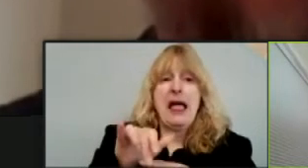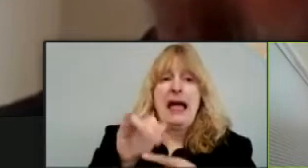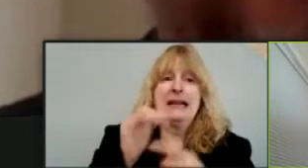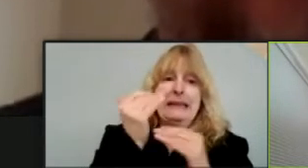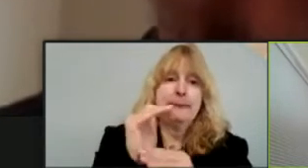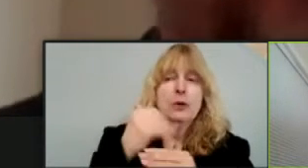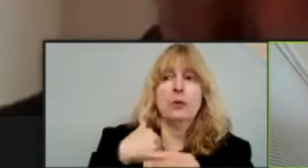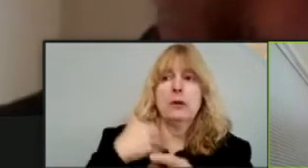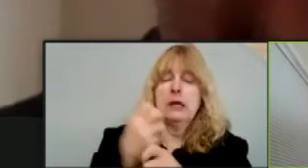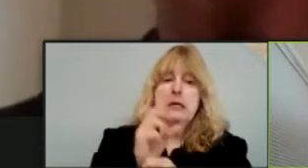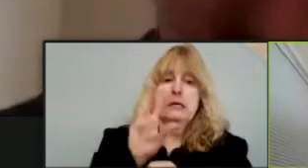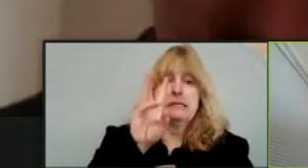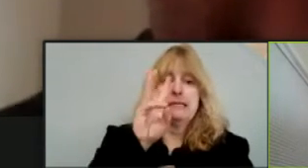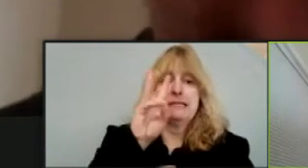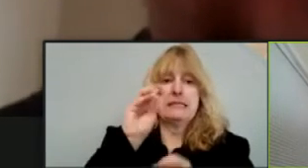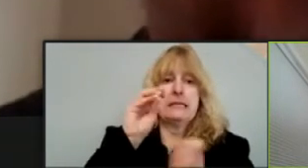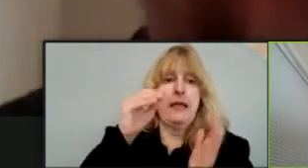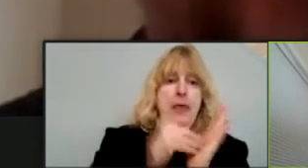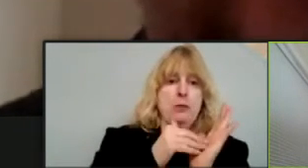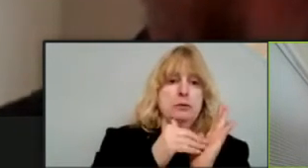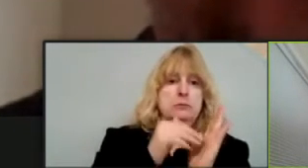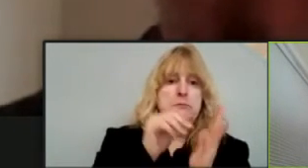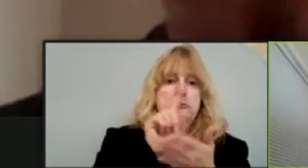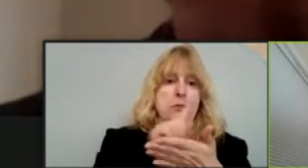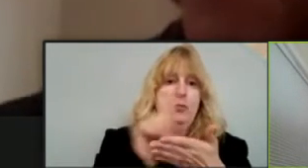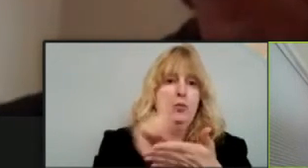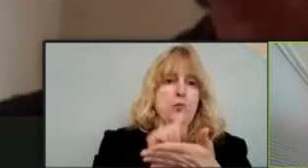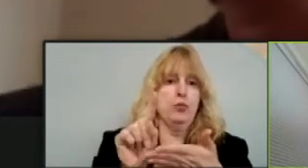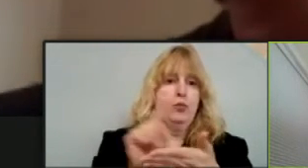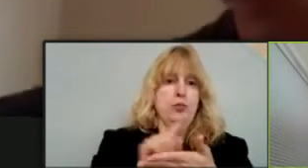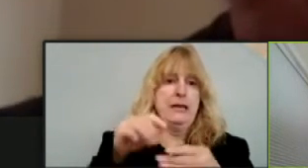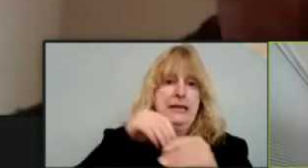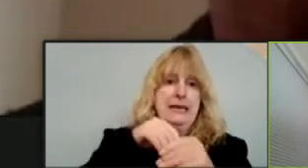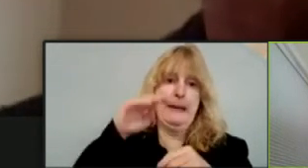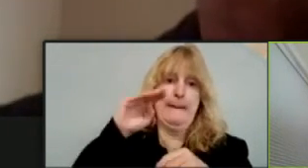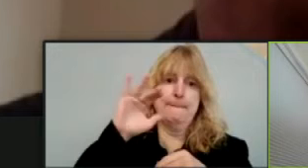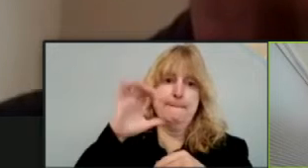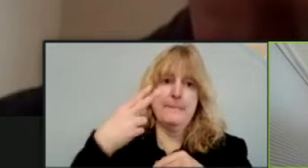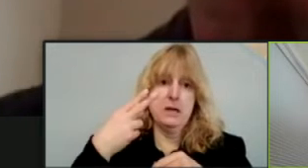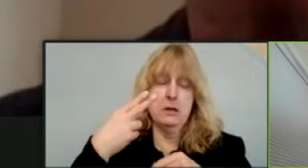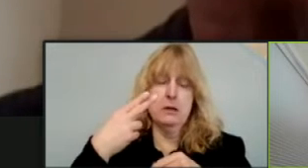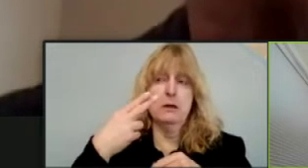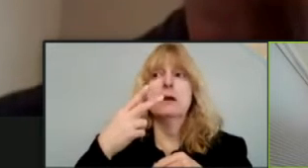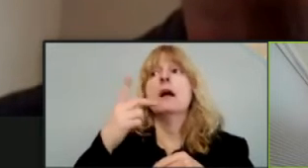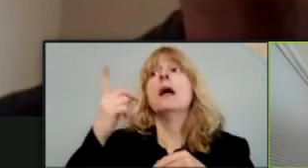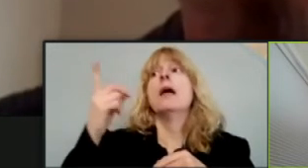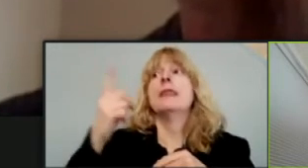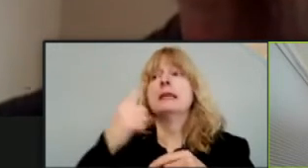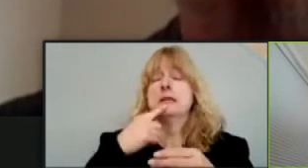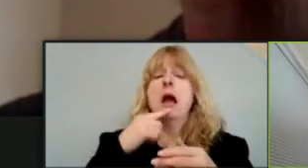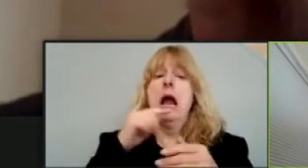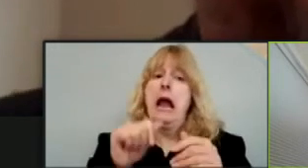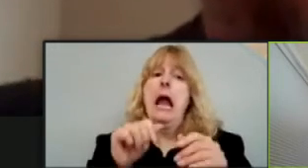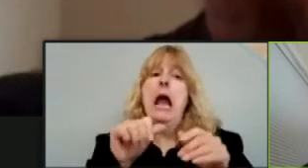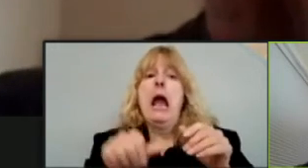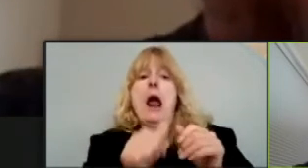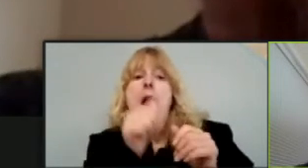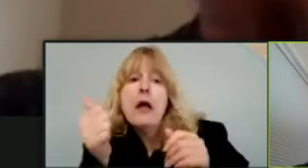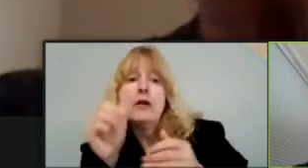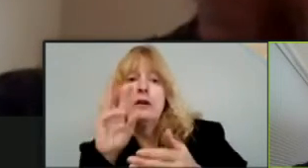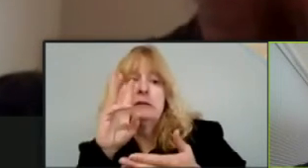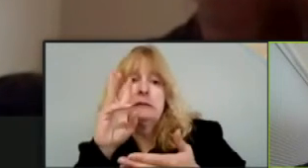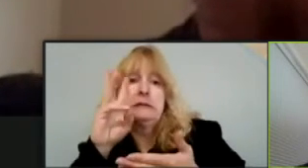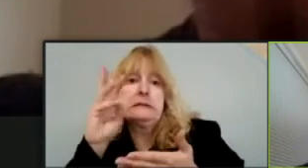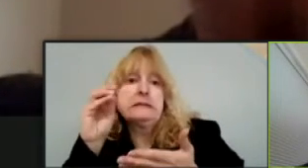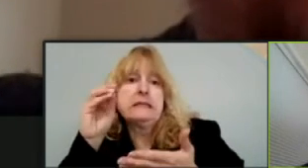of vaccine a week right now into Michigan. We are allocated an additional 60,000 doses.